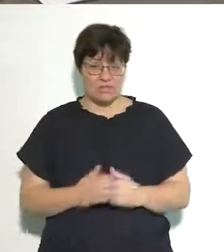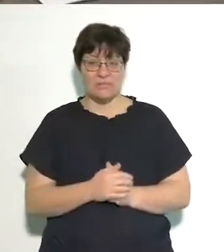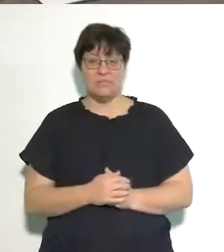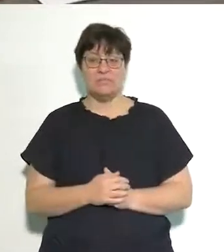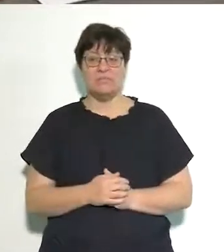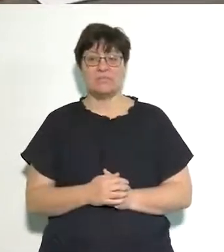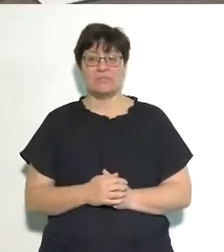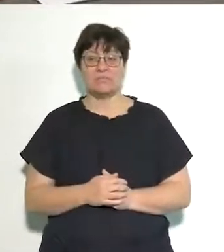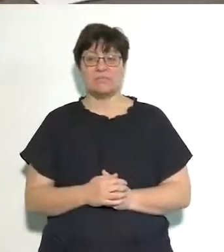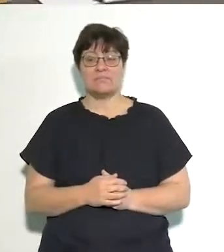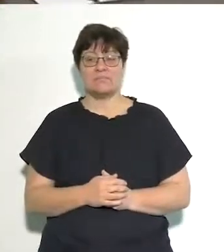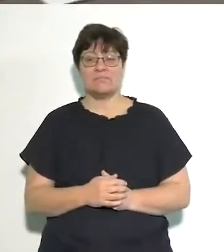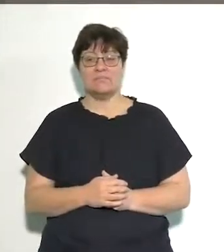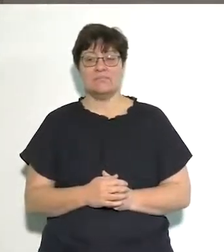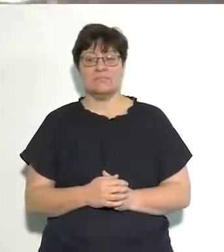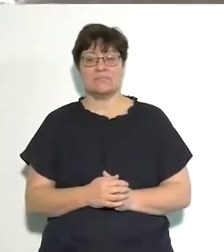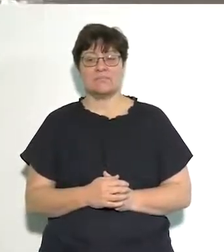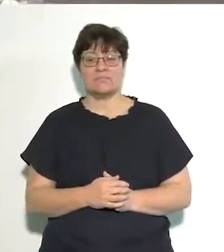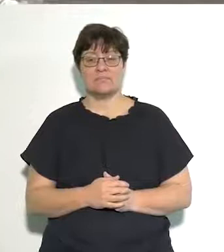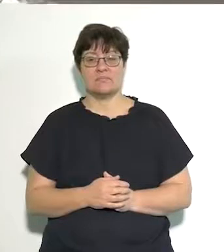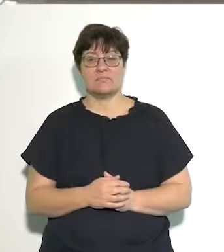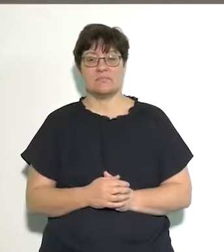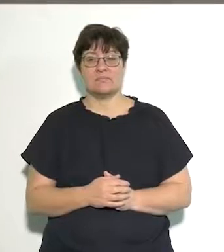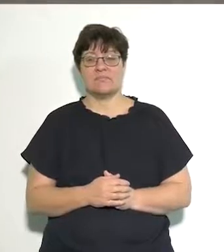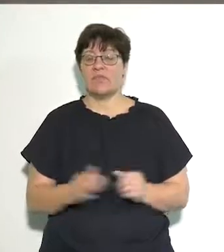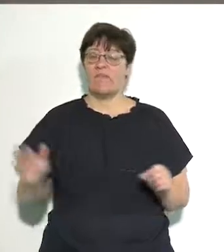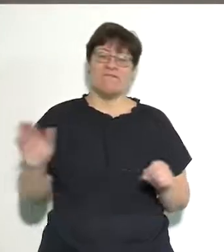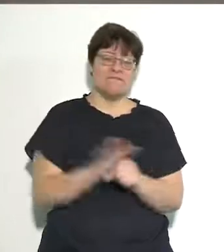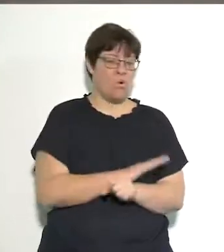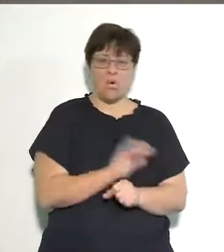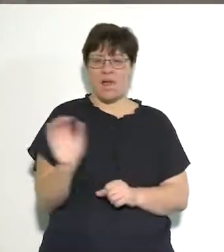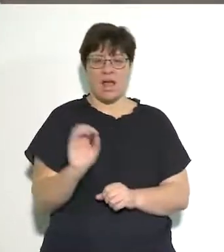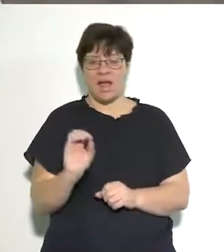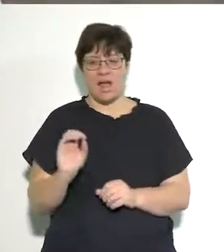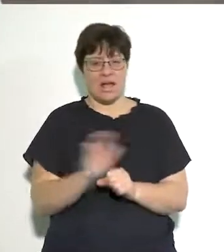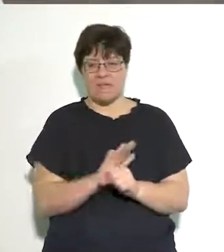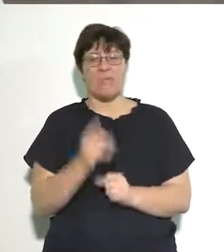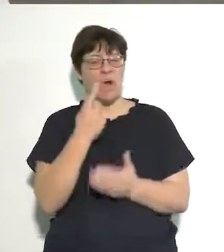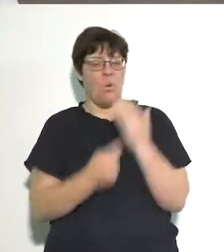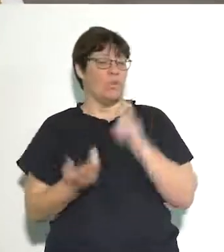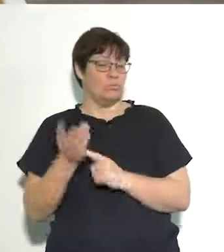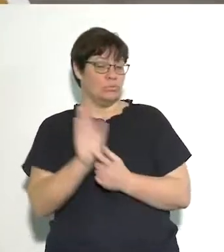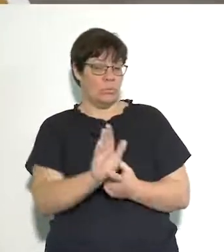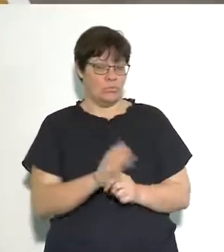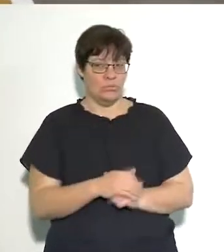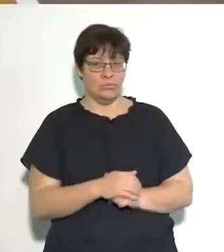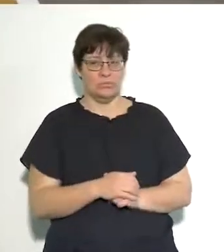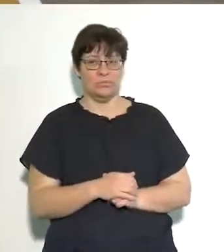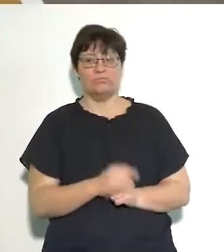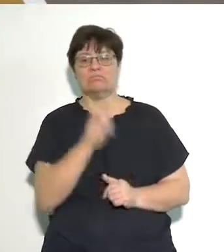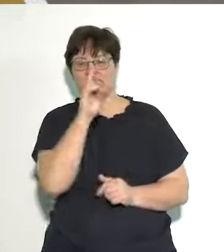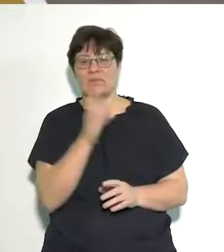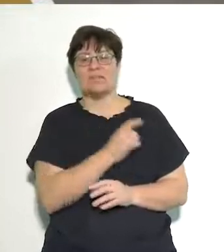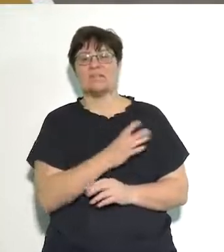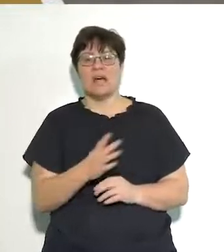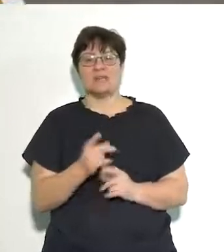down. Right, so I will not cover the whole board. I'm just showing you how you